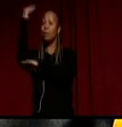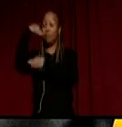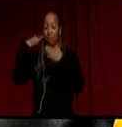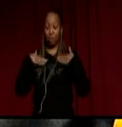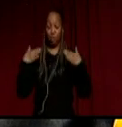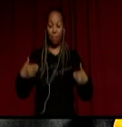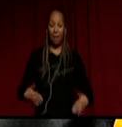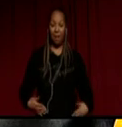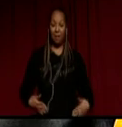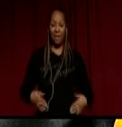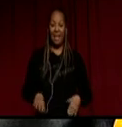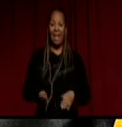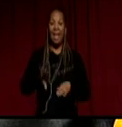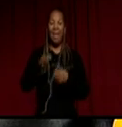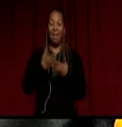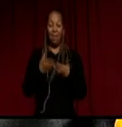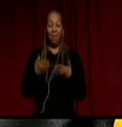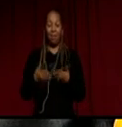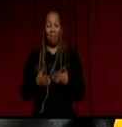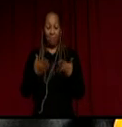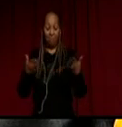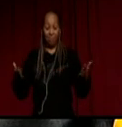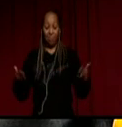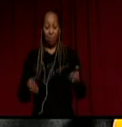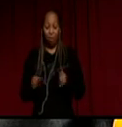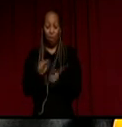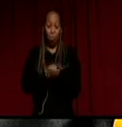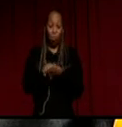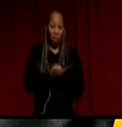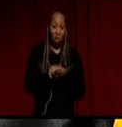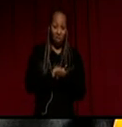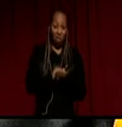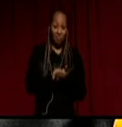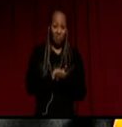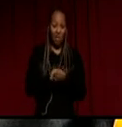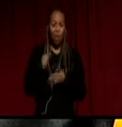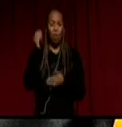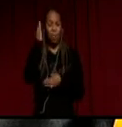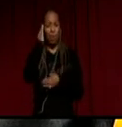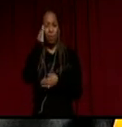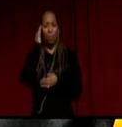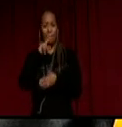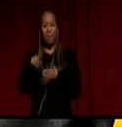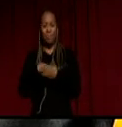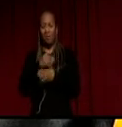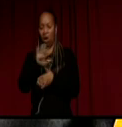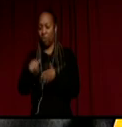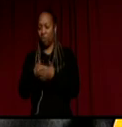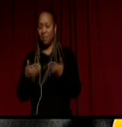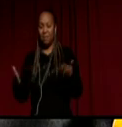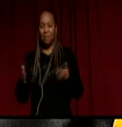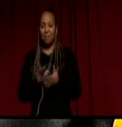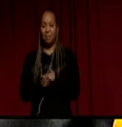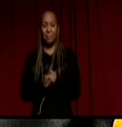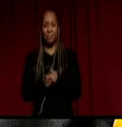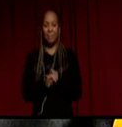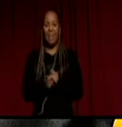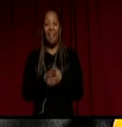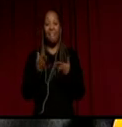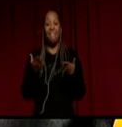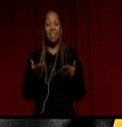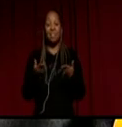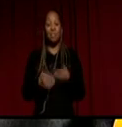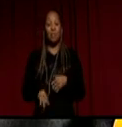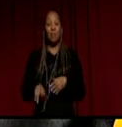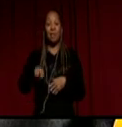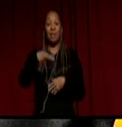some chemical solutions to wash. And the first thing that came to my mind when I started thinking about all those things, it was like, you know, this is what Hitler